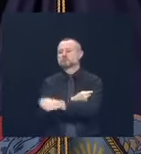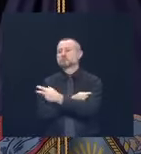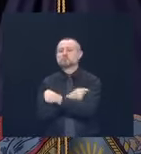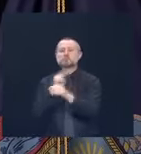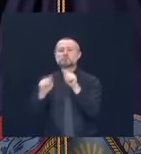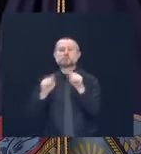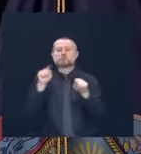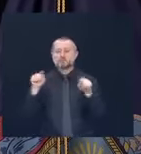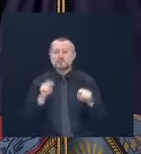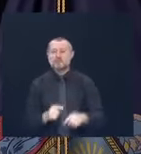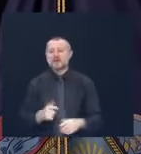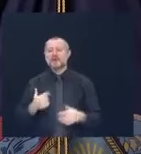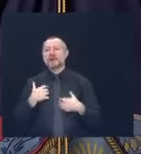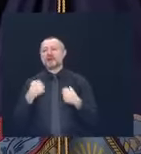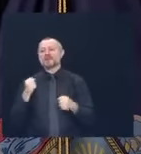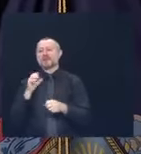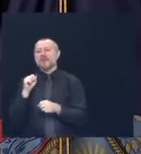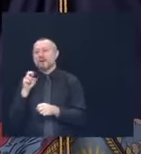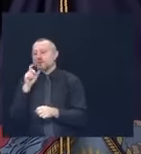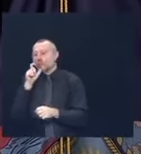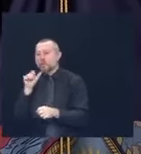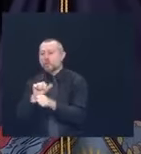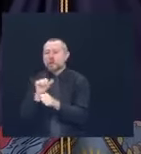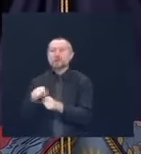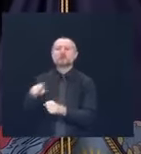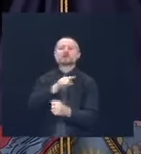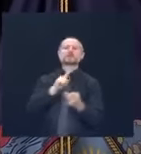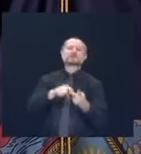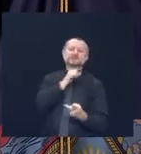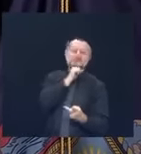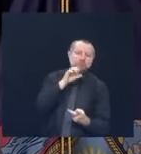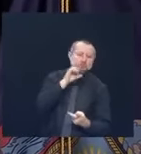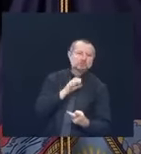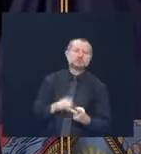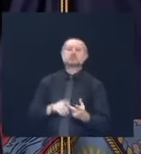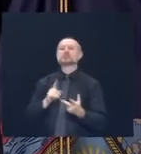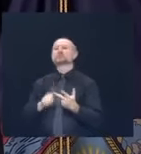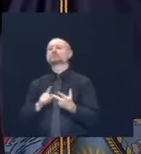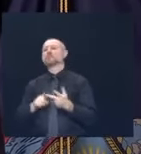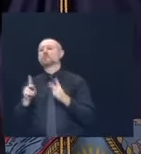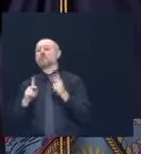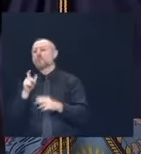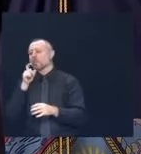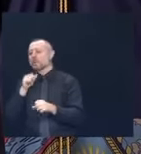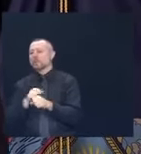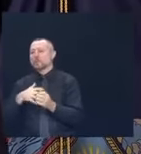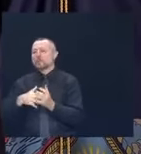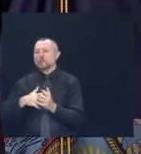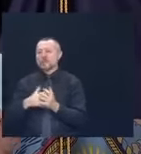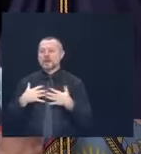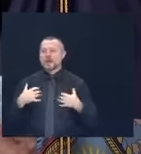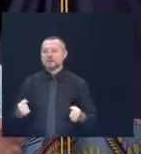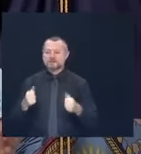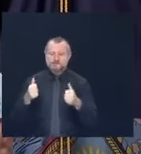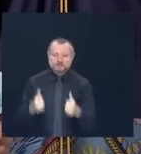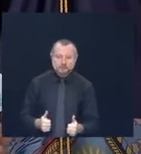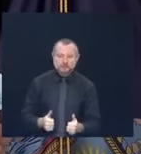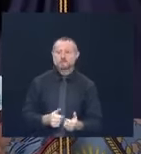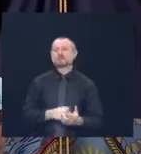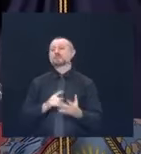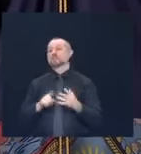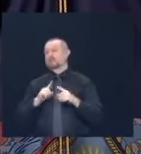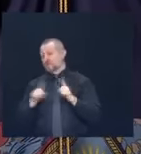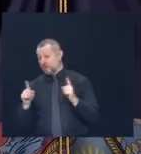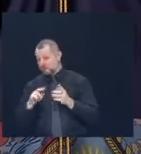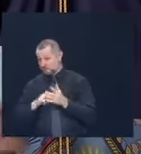healthcare employees will get it, senior citizens will get it, people with immune compromise will get it, but critical